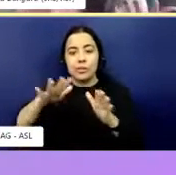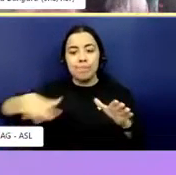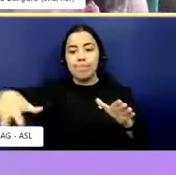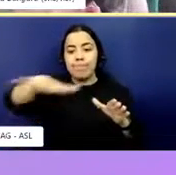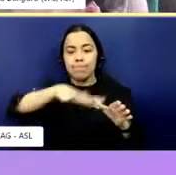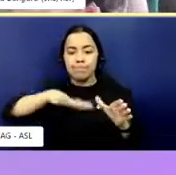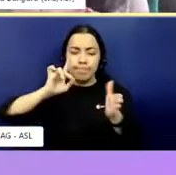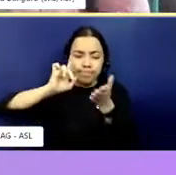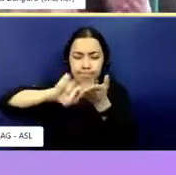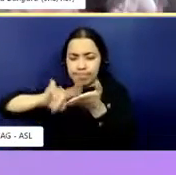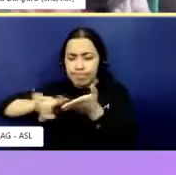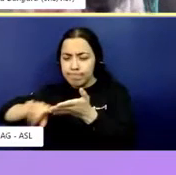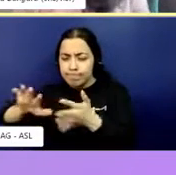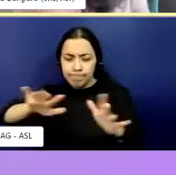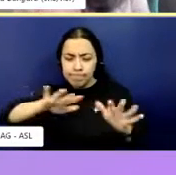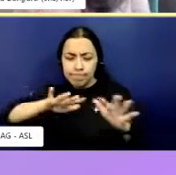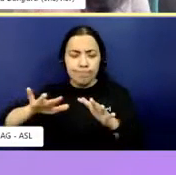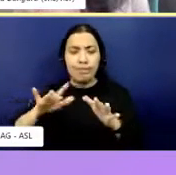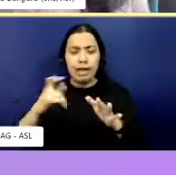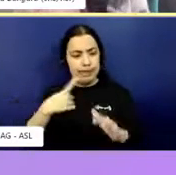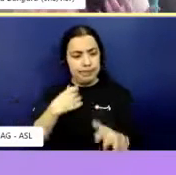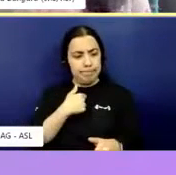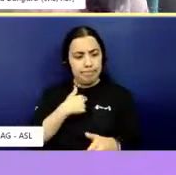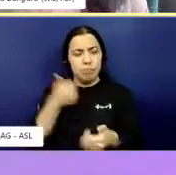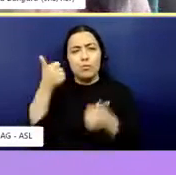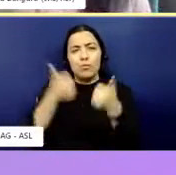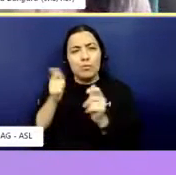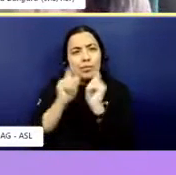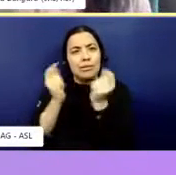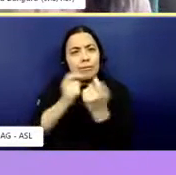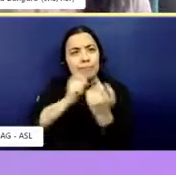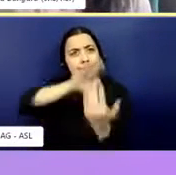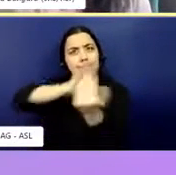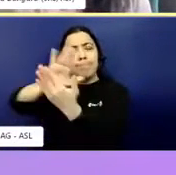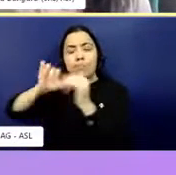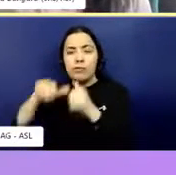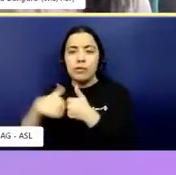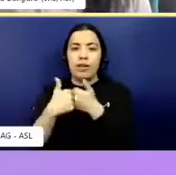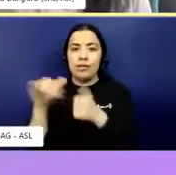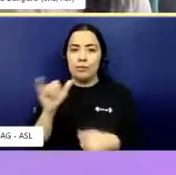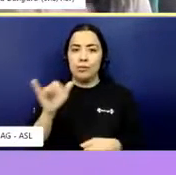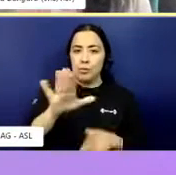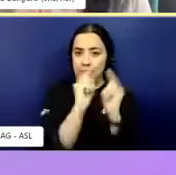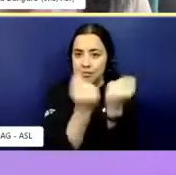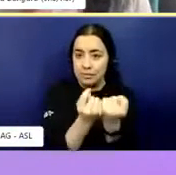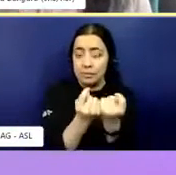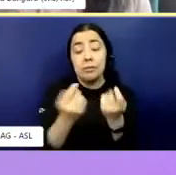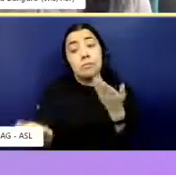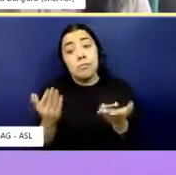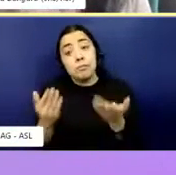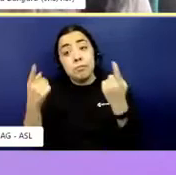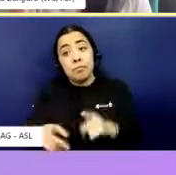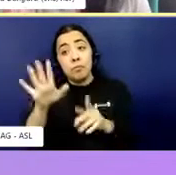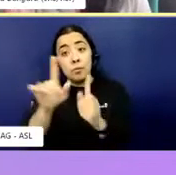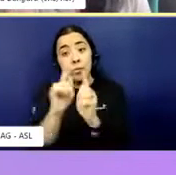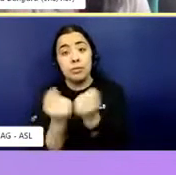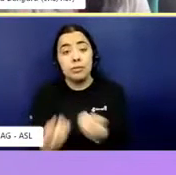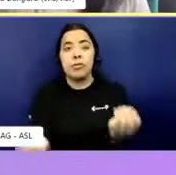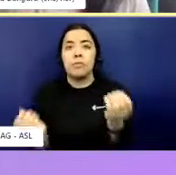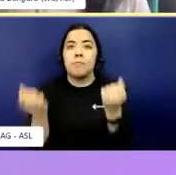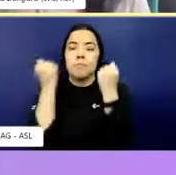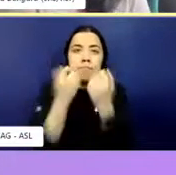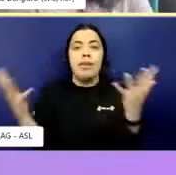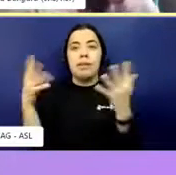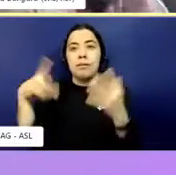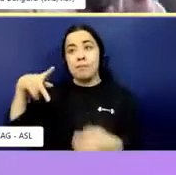then asking yourself, what teams are facing the same challenges as your team? Maybe your team is producing a lot of